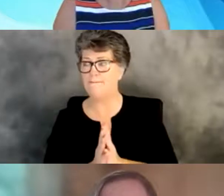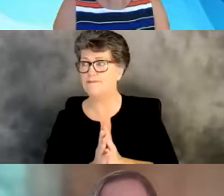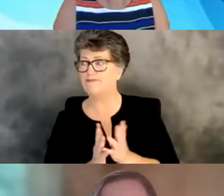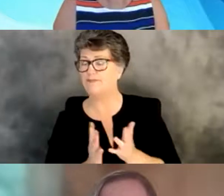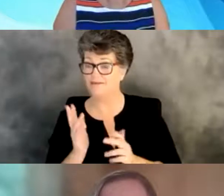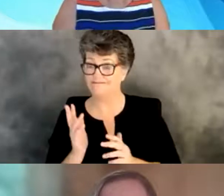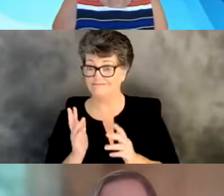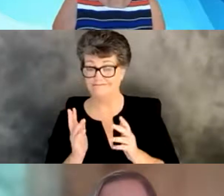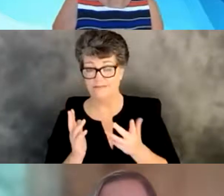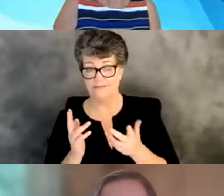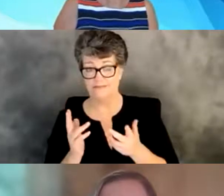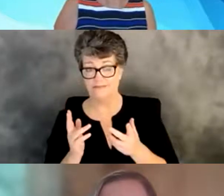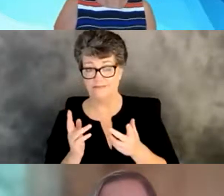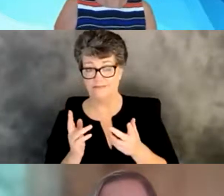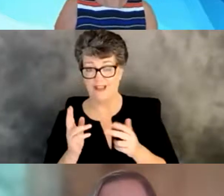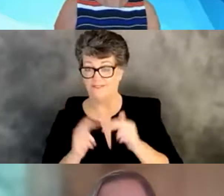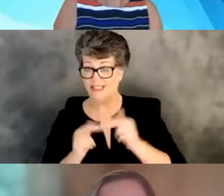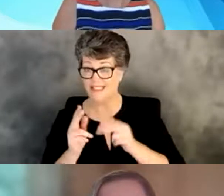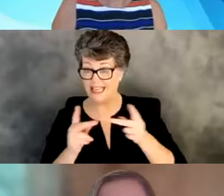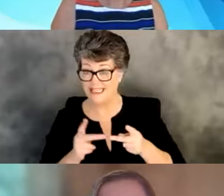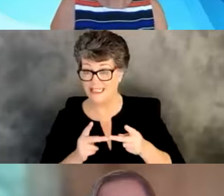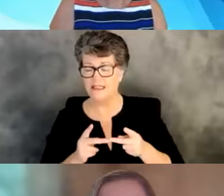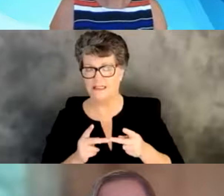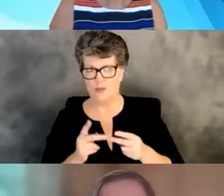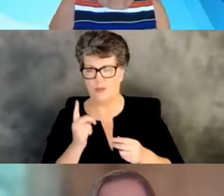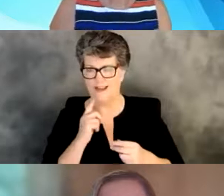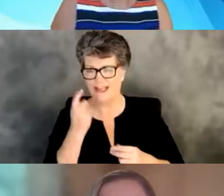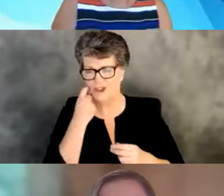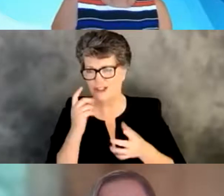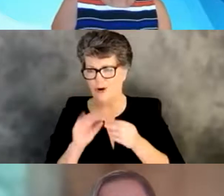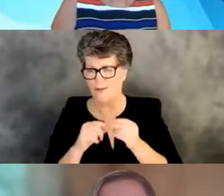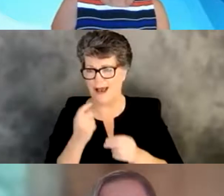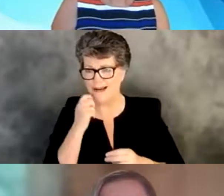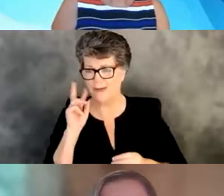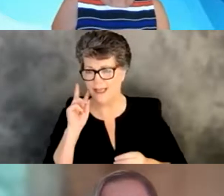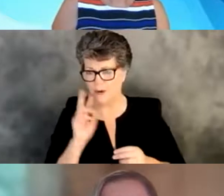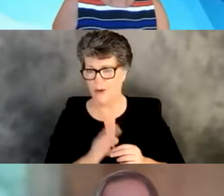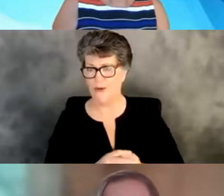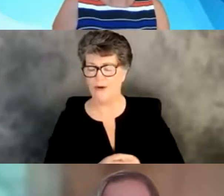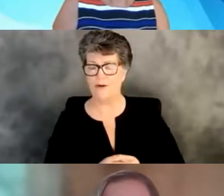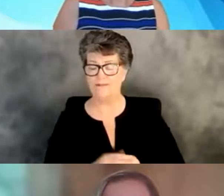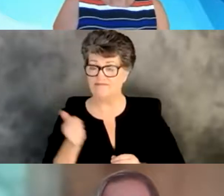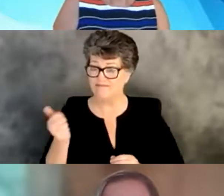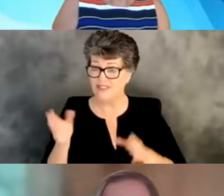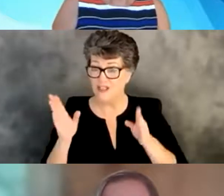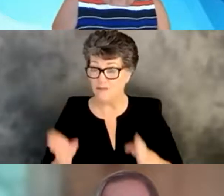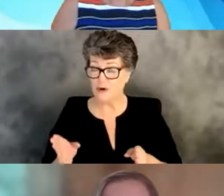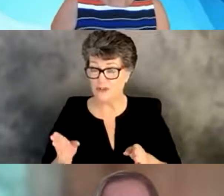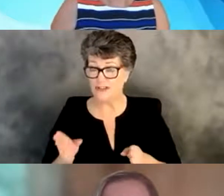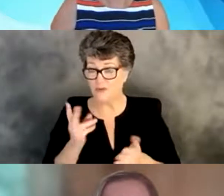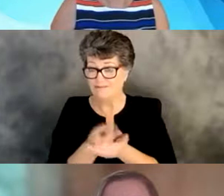facilities. One I just heard about a couple of days ago, who wasn't fed for 2